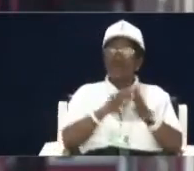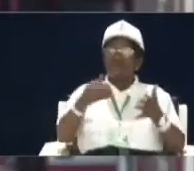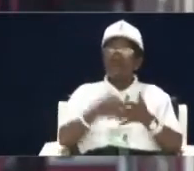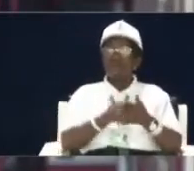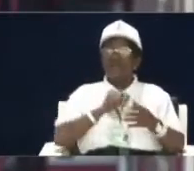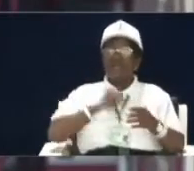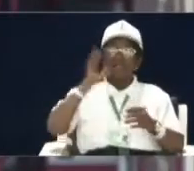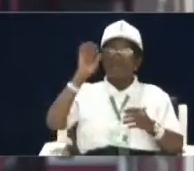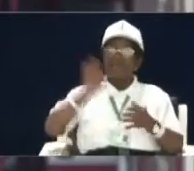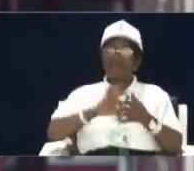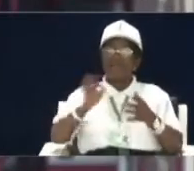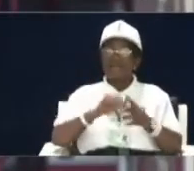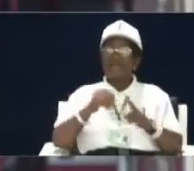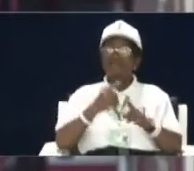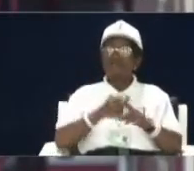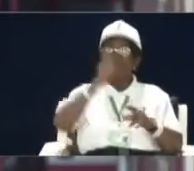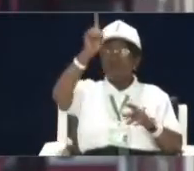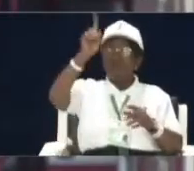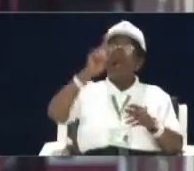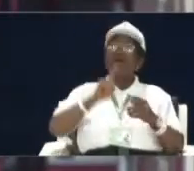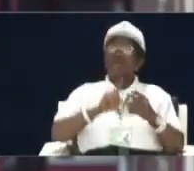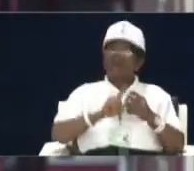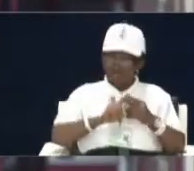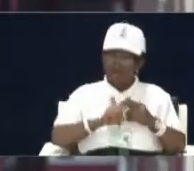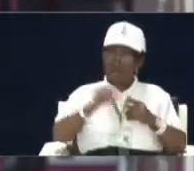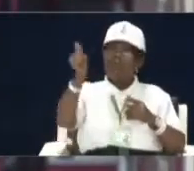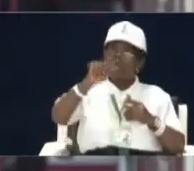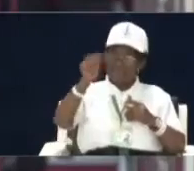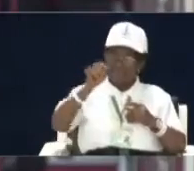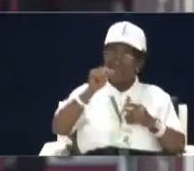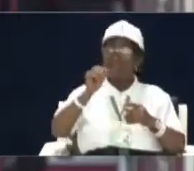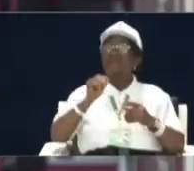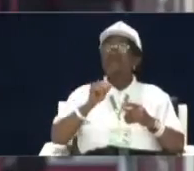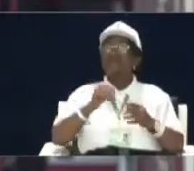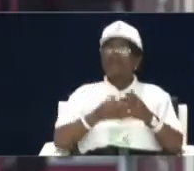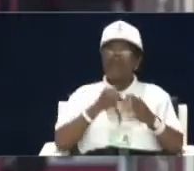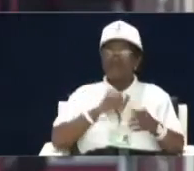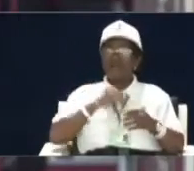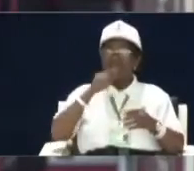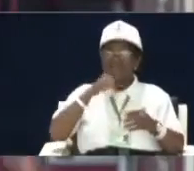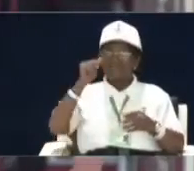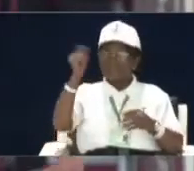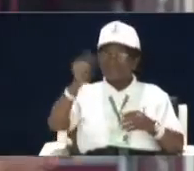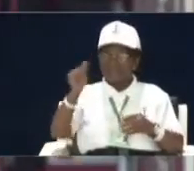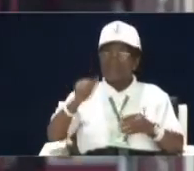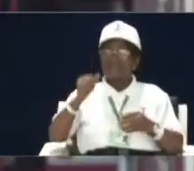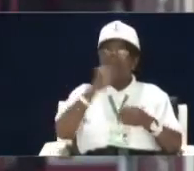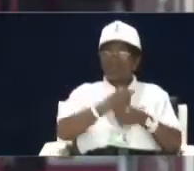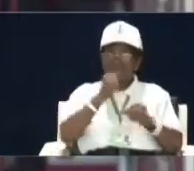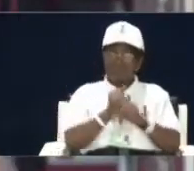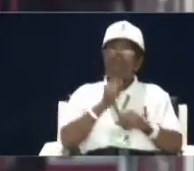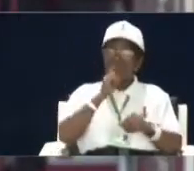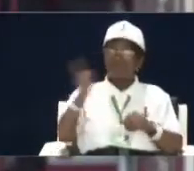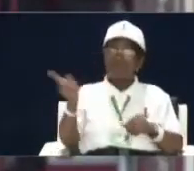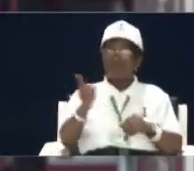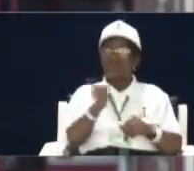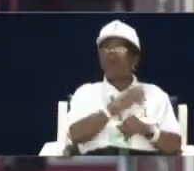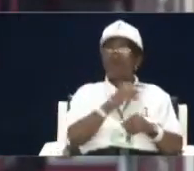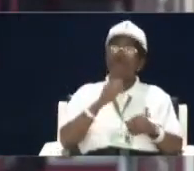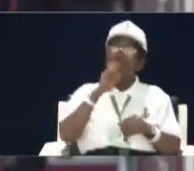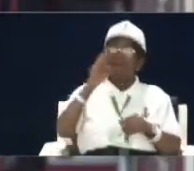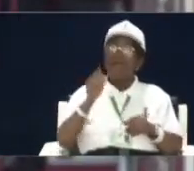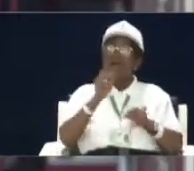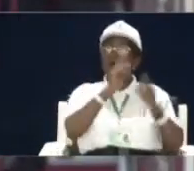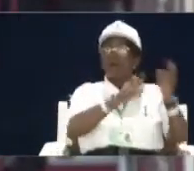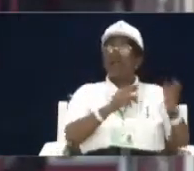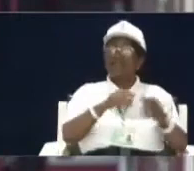10, make sure you're already standing before the altar, and we will pray for salvation, and then we'll be able to go on with the